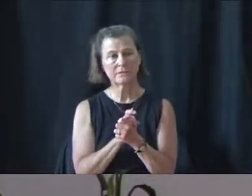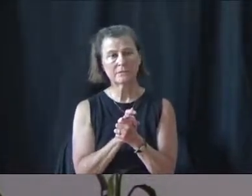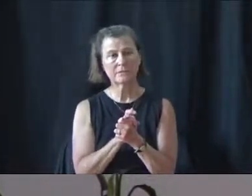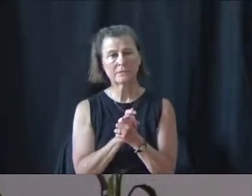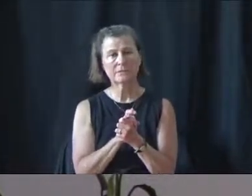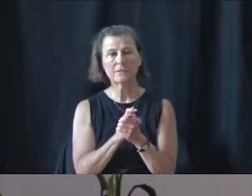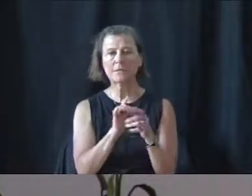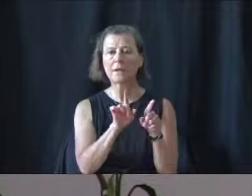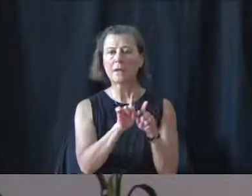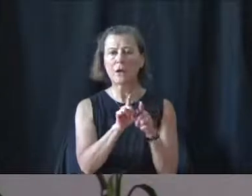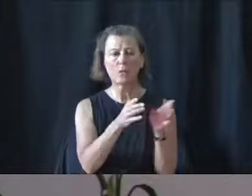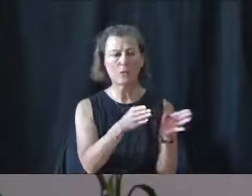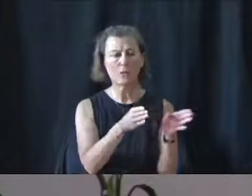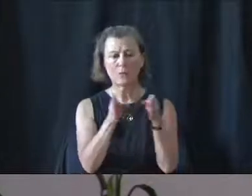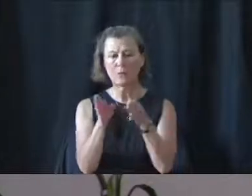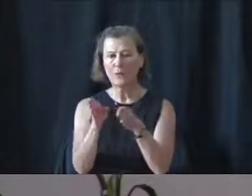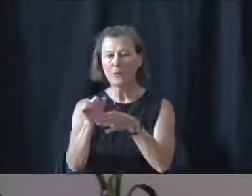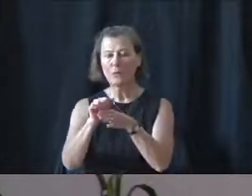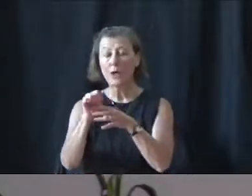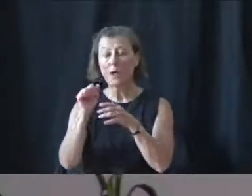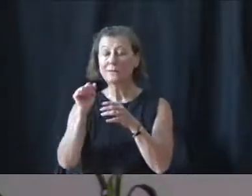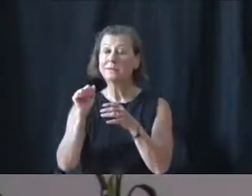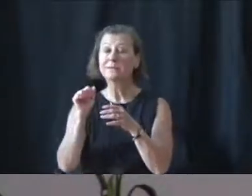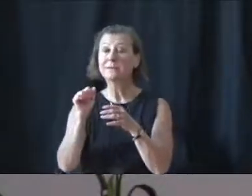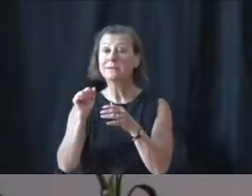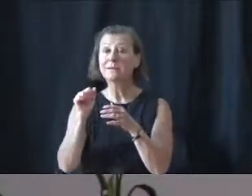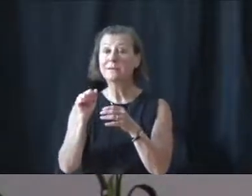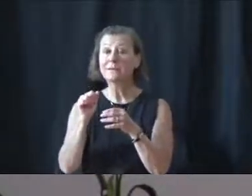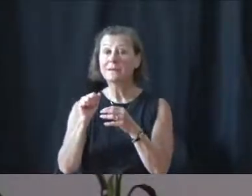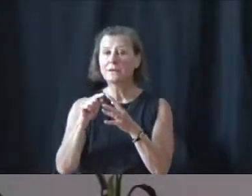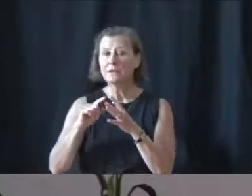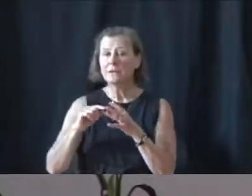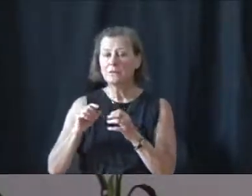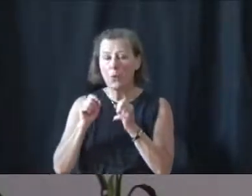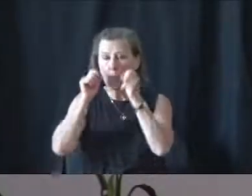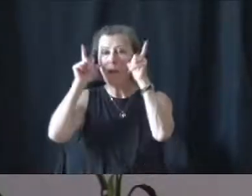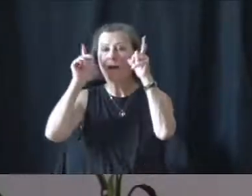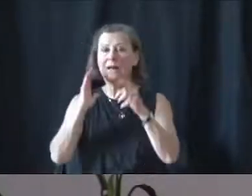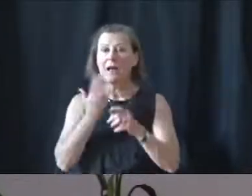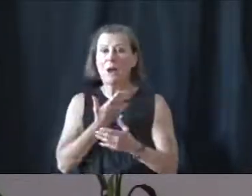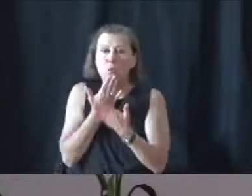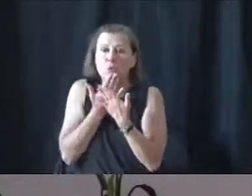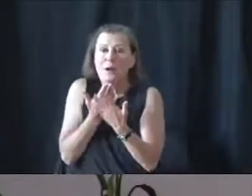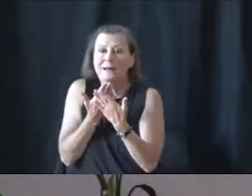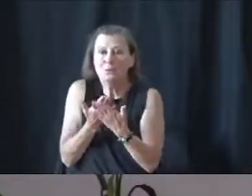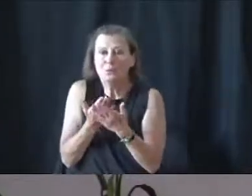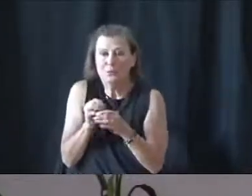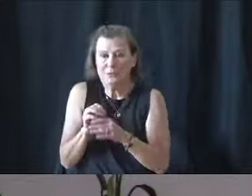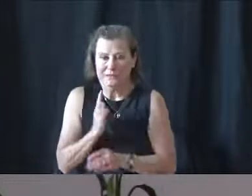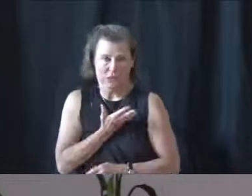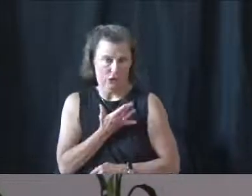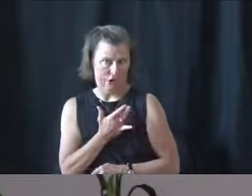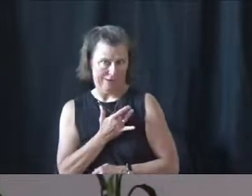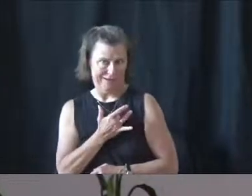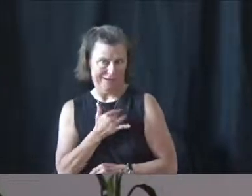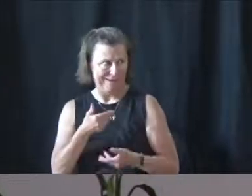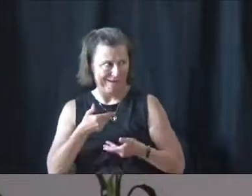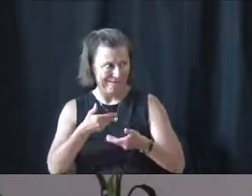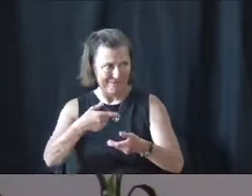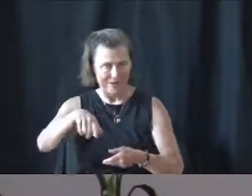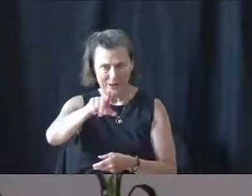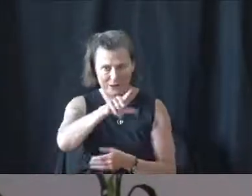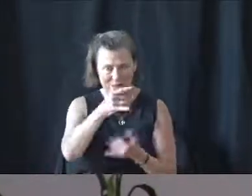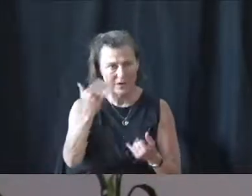We also practice awakening the gratitude that is in our hearts. So I invite you now to